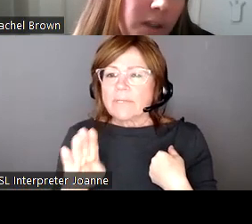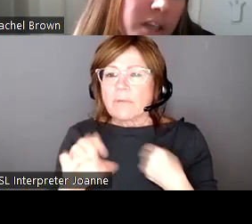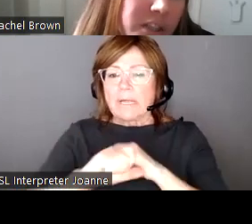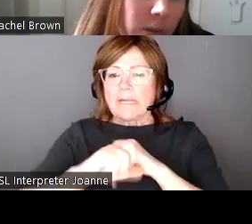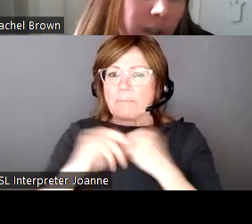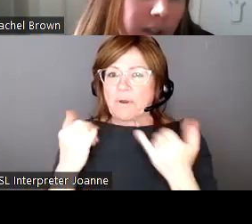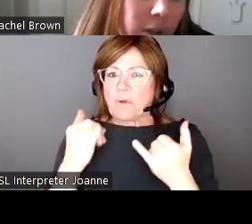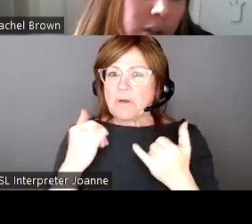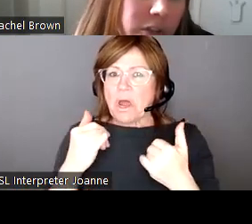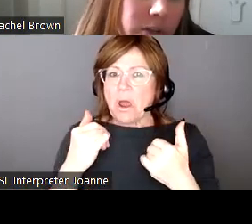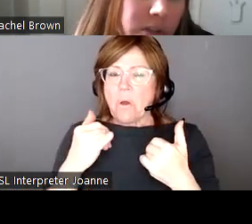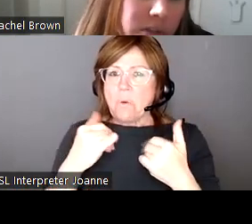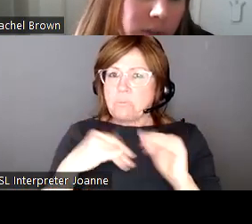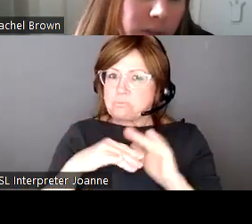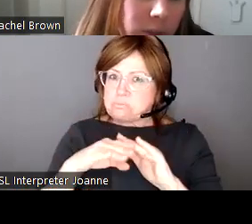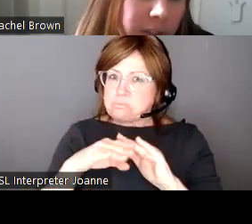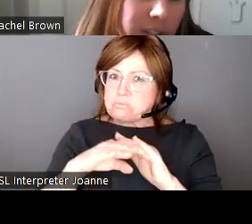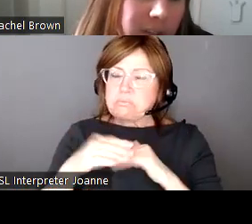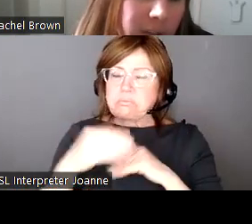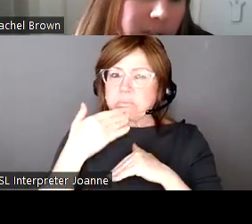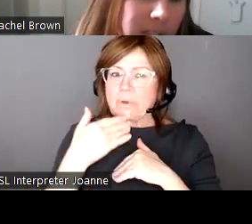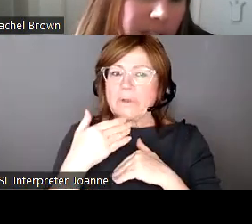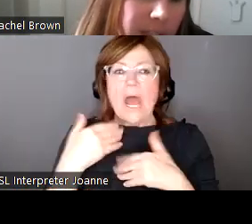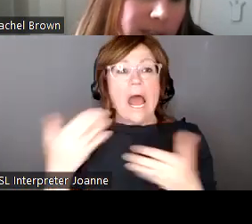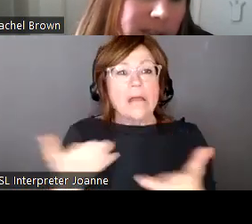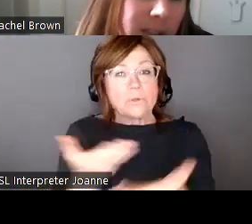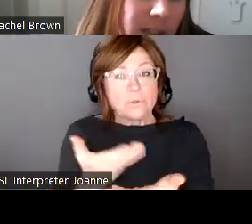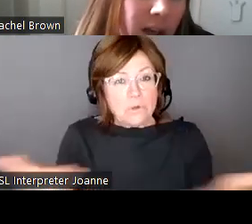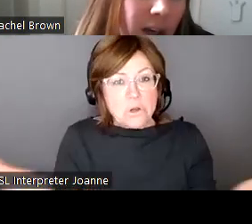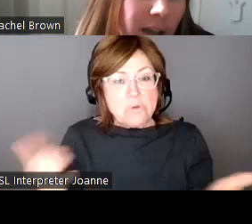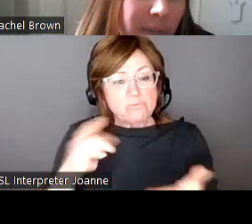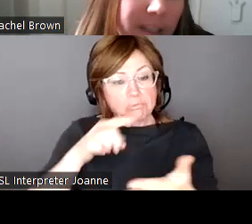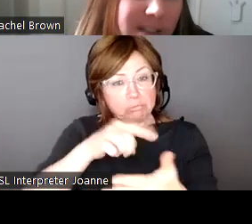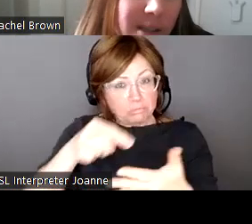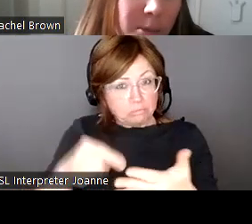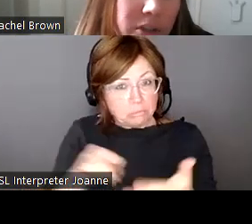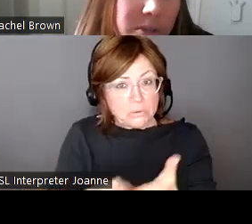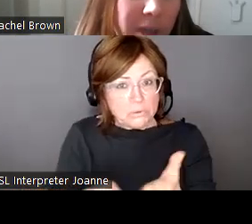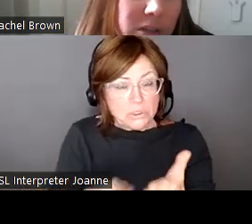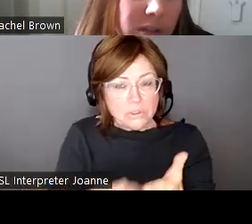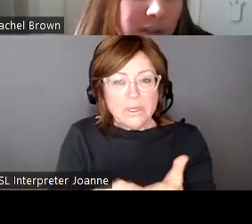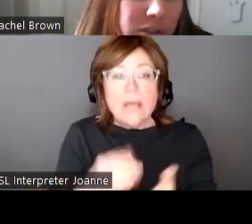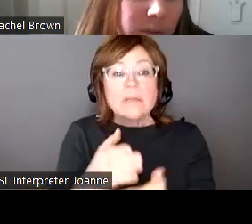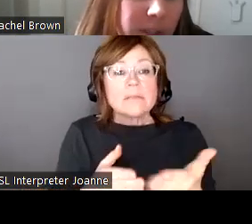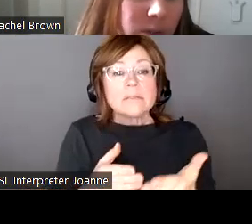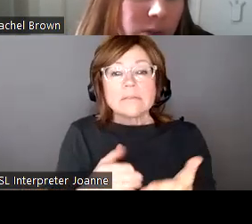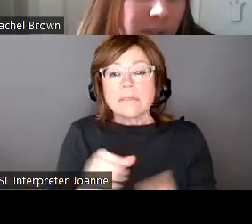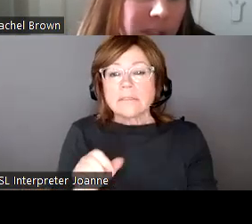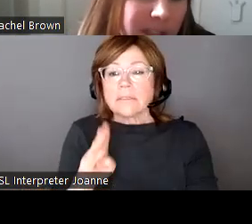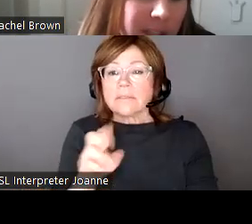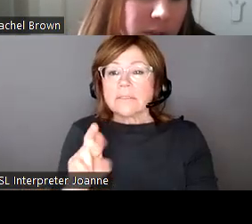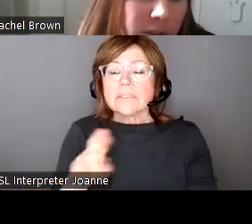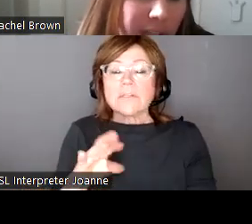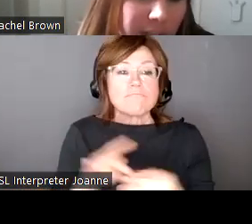well. So I encourage you to sort of look into those things. And yes, Summer just mentioned that there's a great social